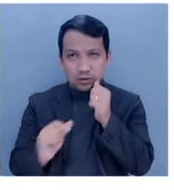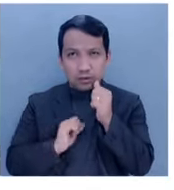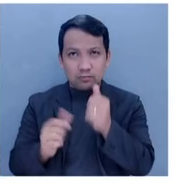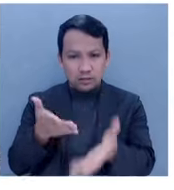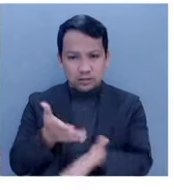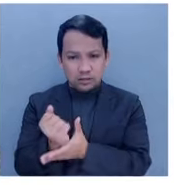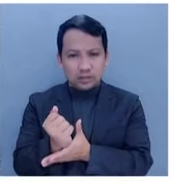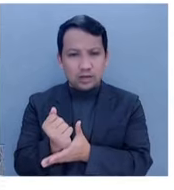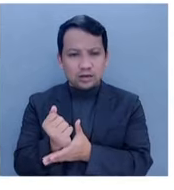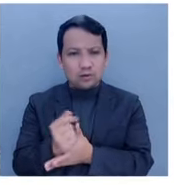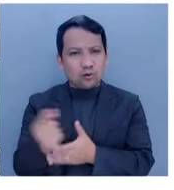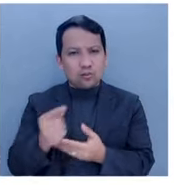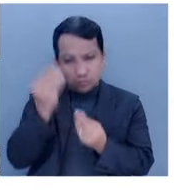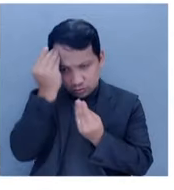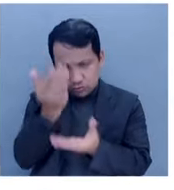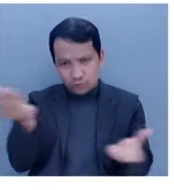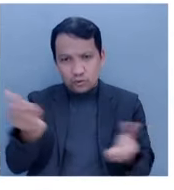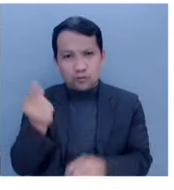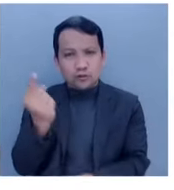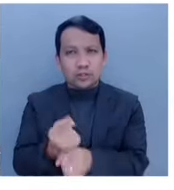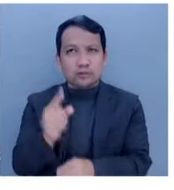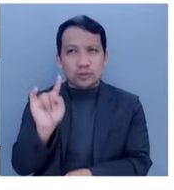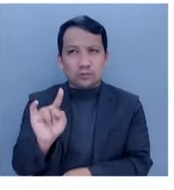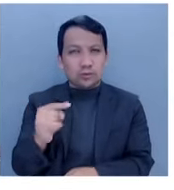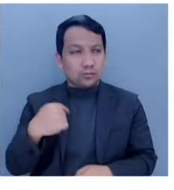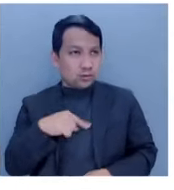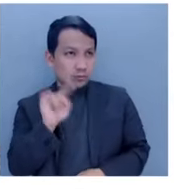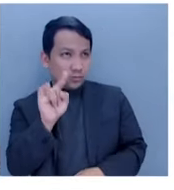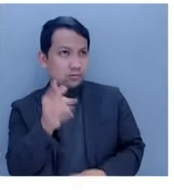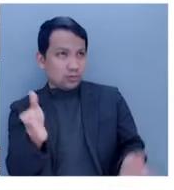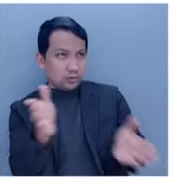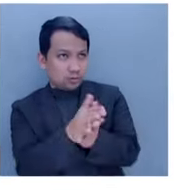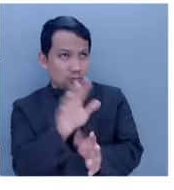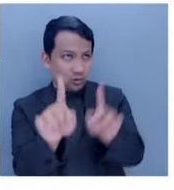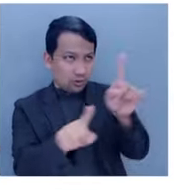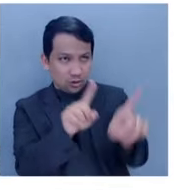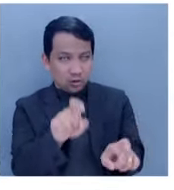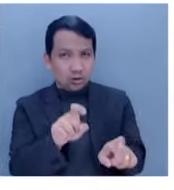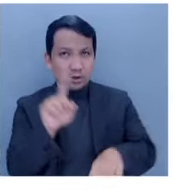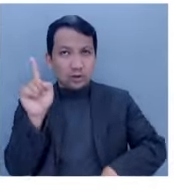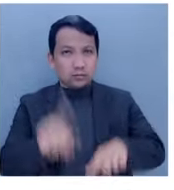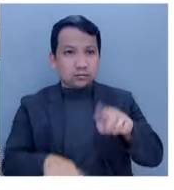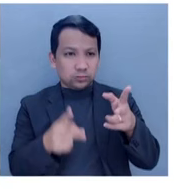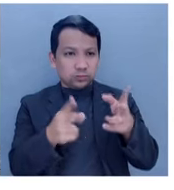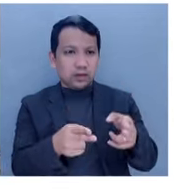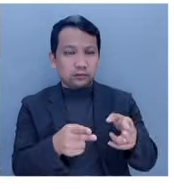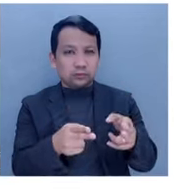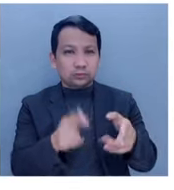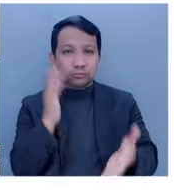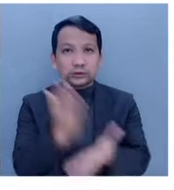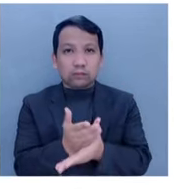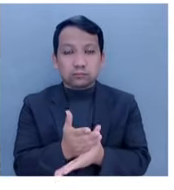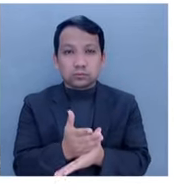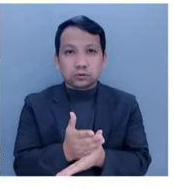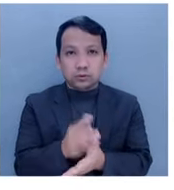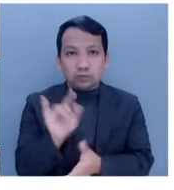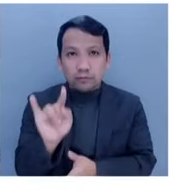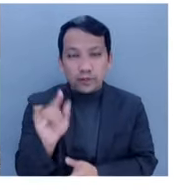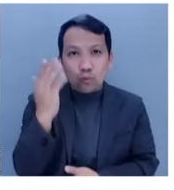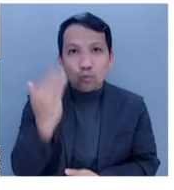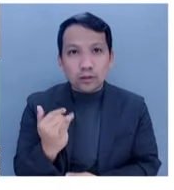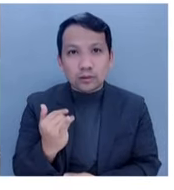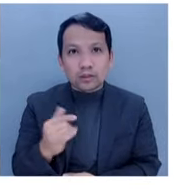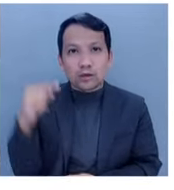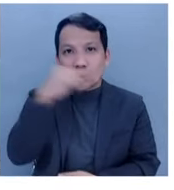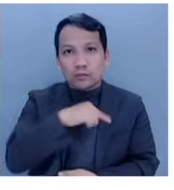to air what happened to them, and the media have the right to ask questions rather than be cut abruptly merely because the lies